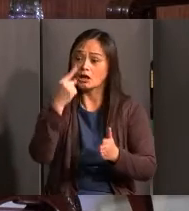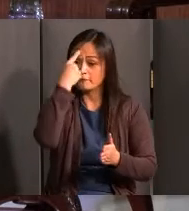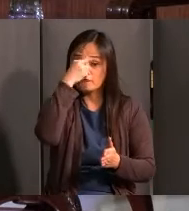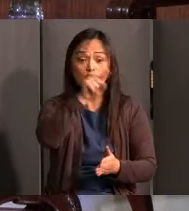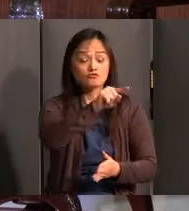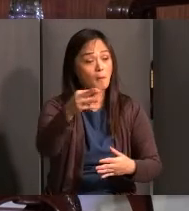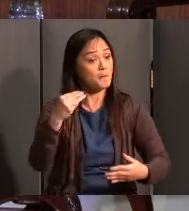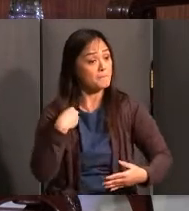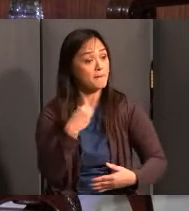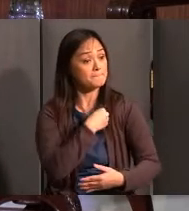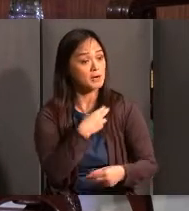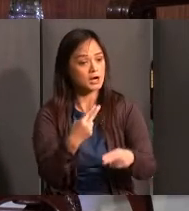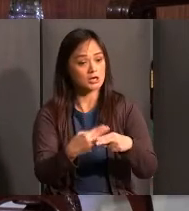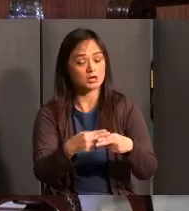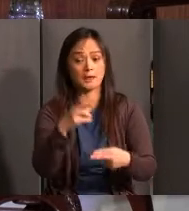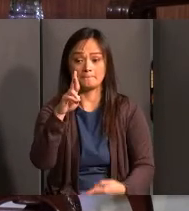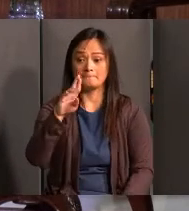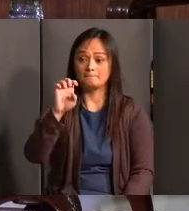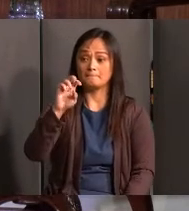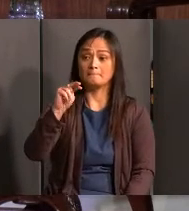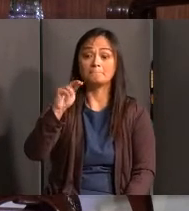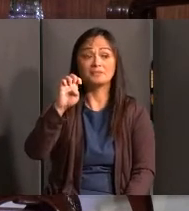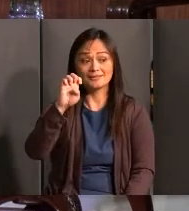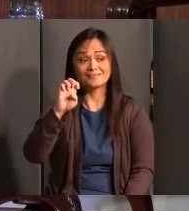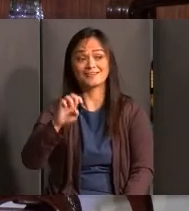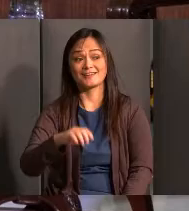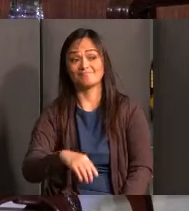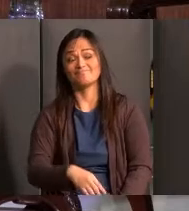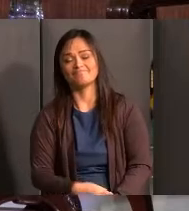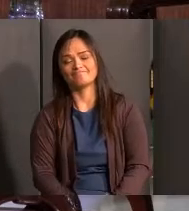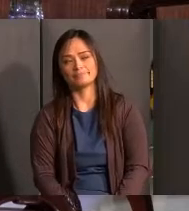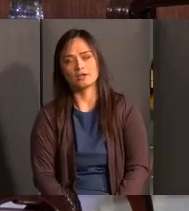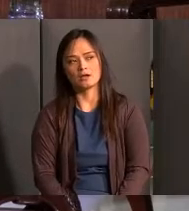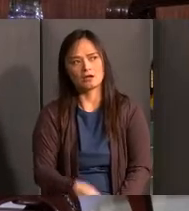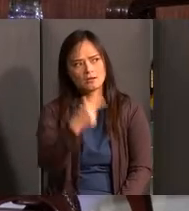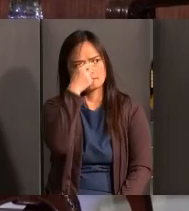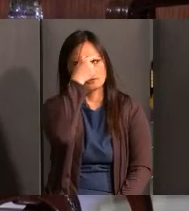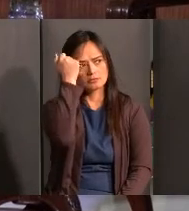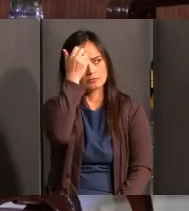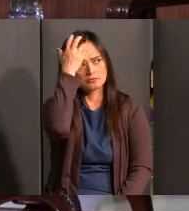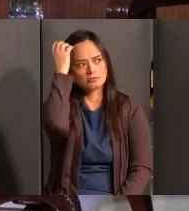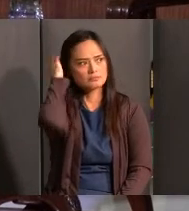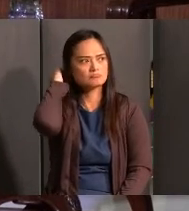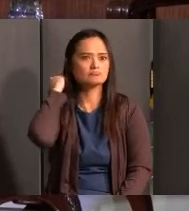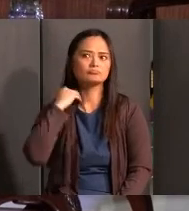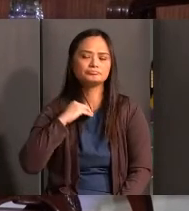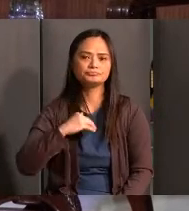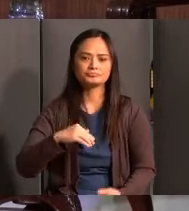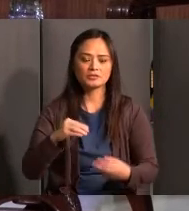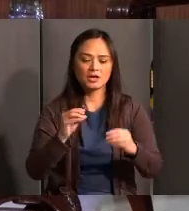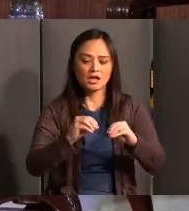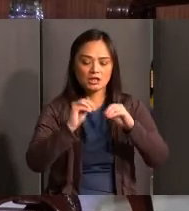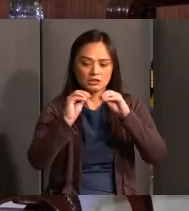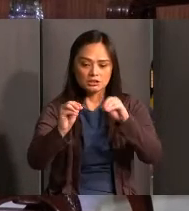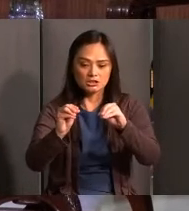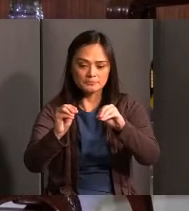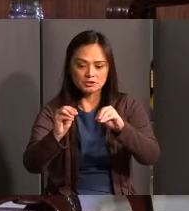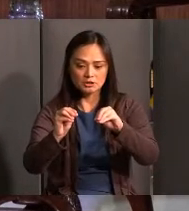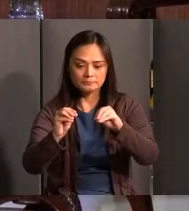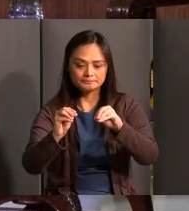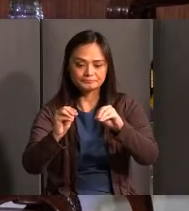time he would give yung mga portion ng mga scholars, he has 58,000 scholars sa